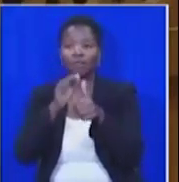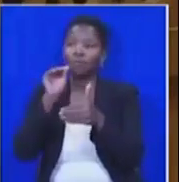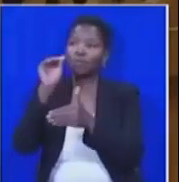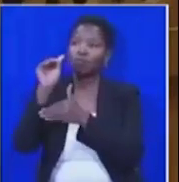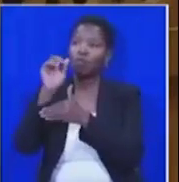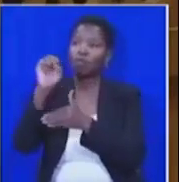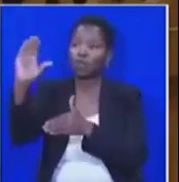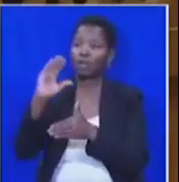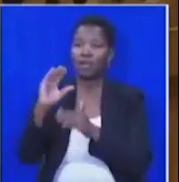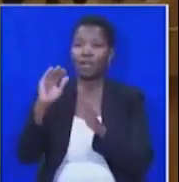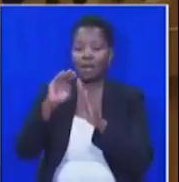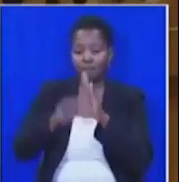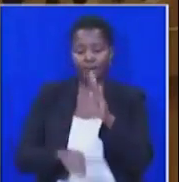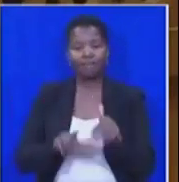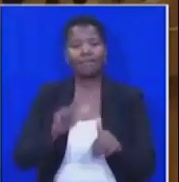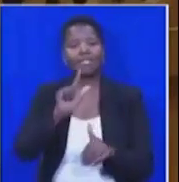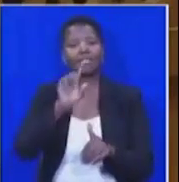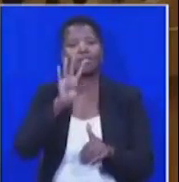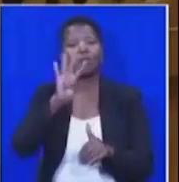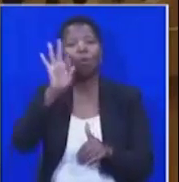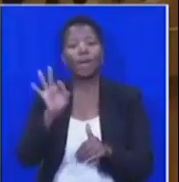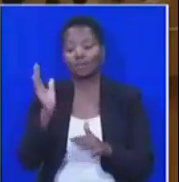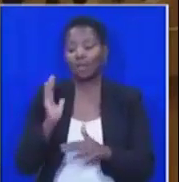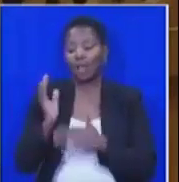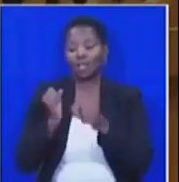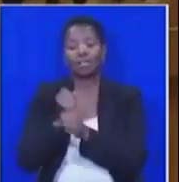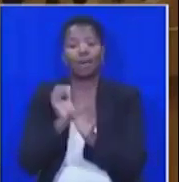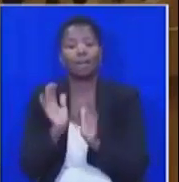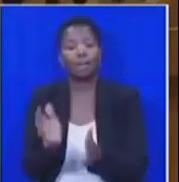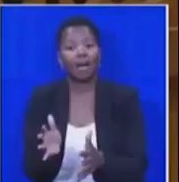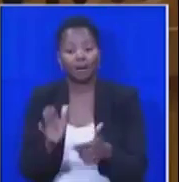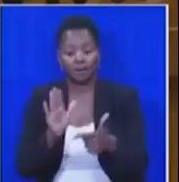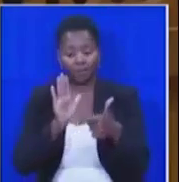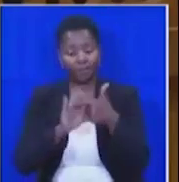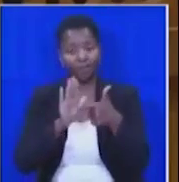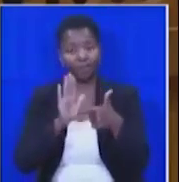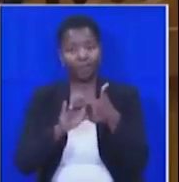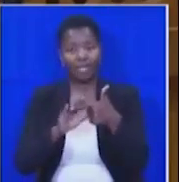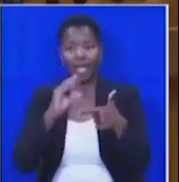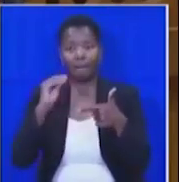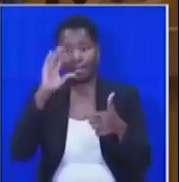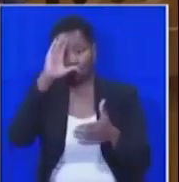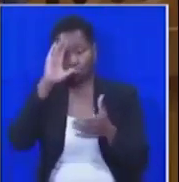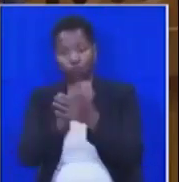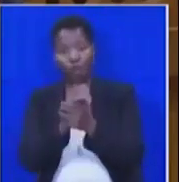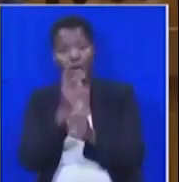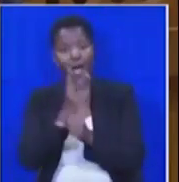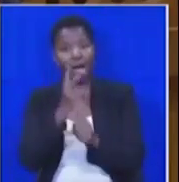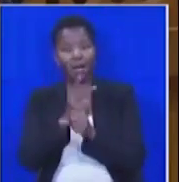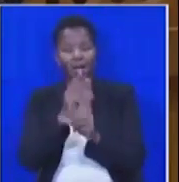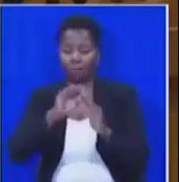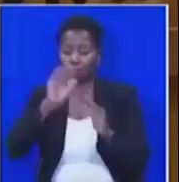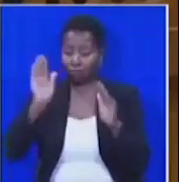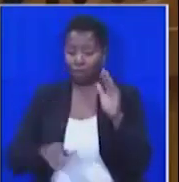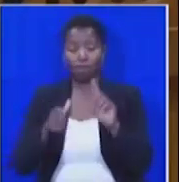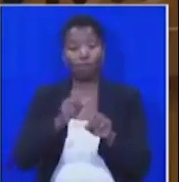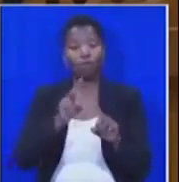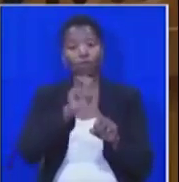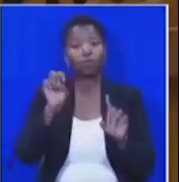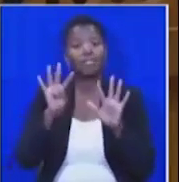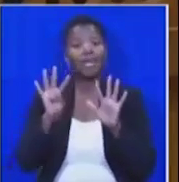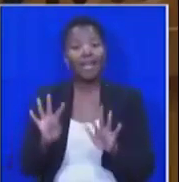investment down 74% in the last year alone. 2, business confidence at the lowest point since